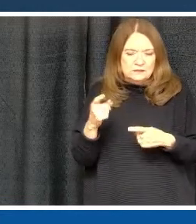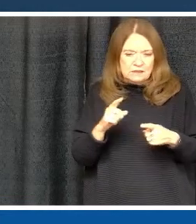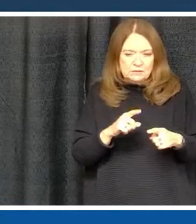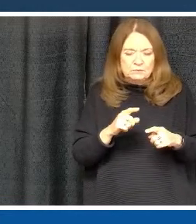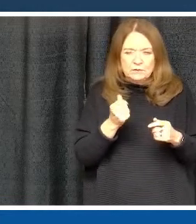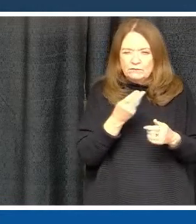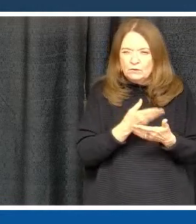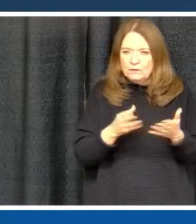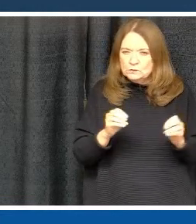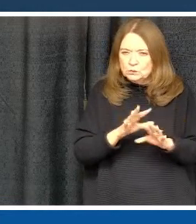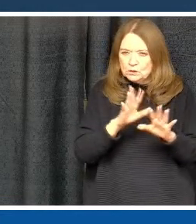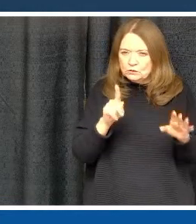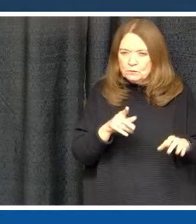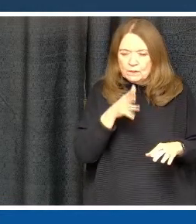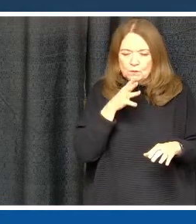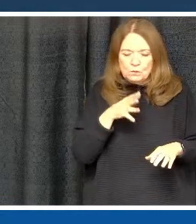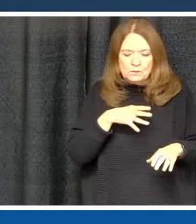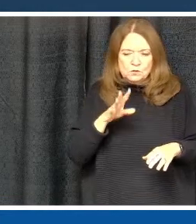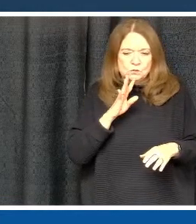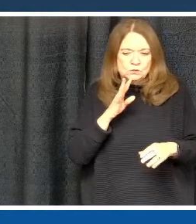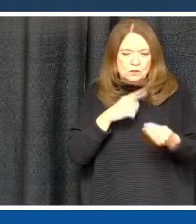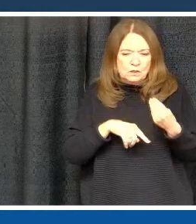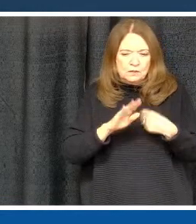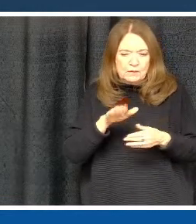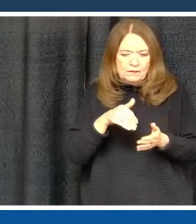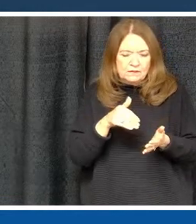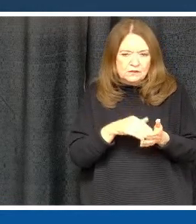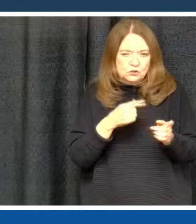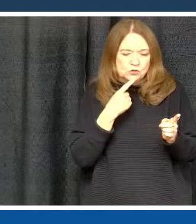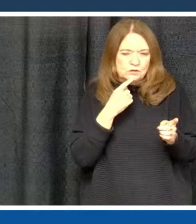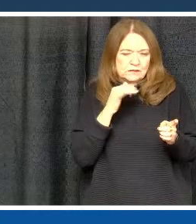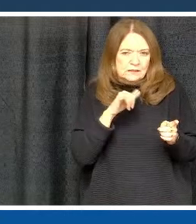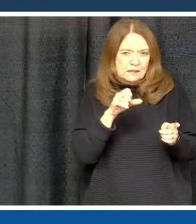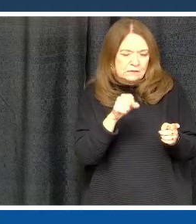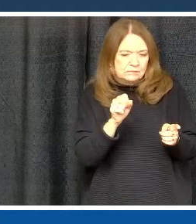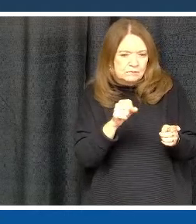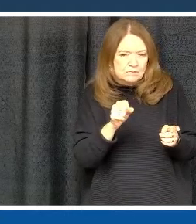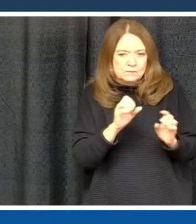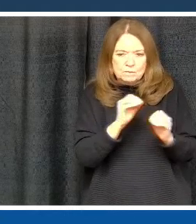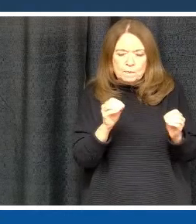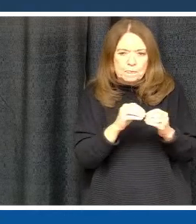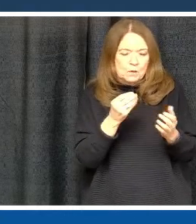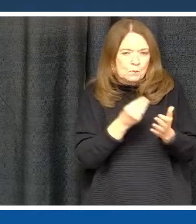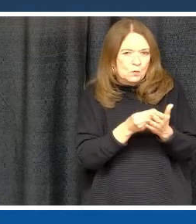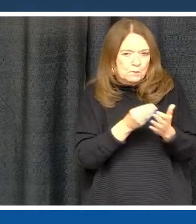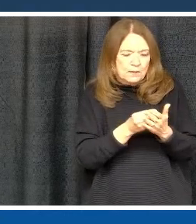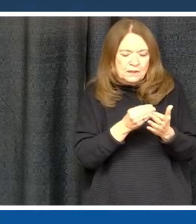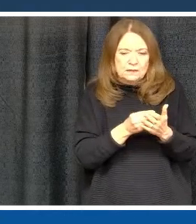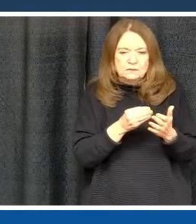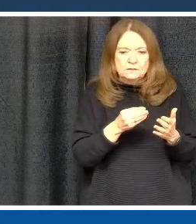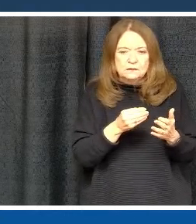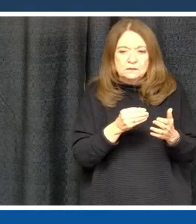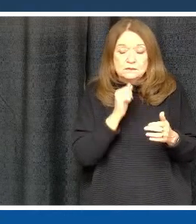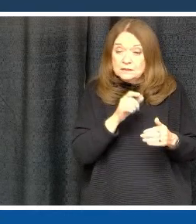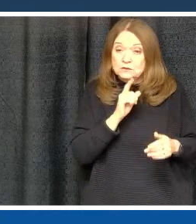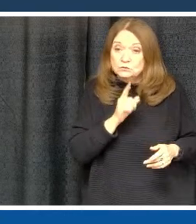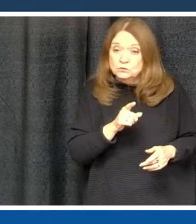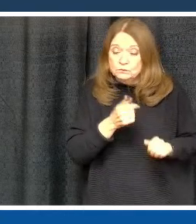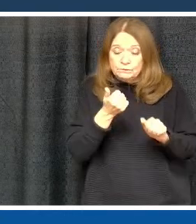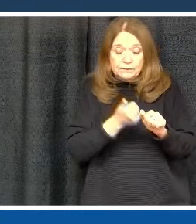that was talking earlier about the center, she said that there's no more money to get at the city. Not true.